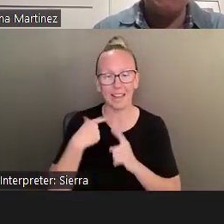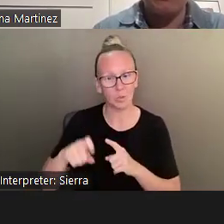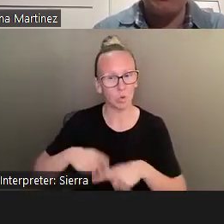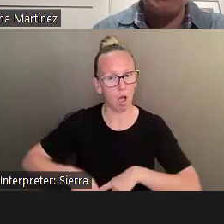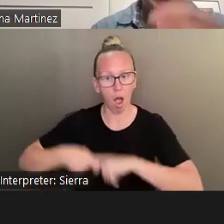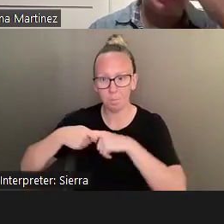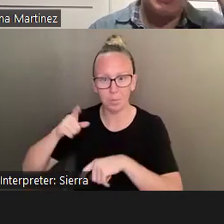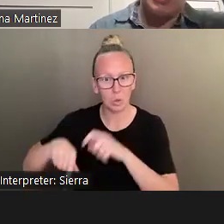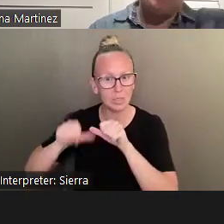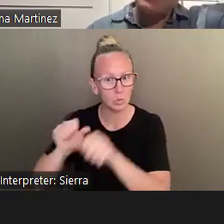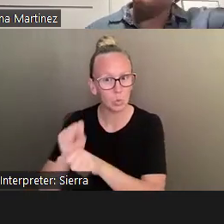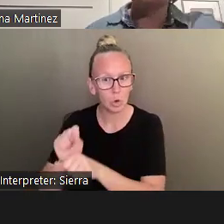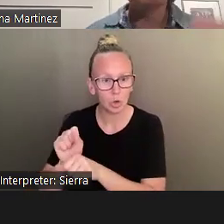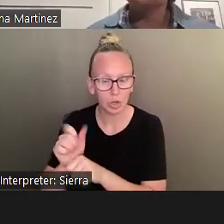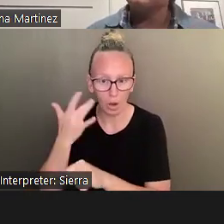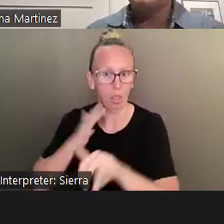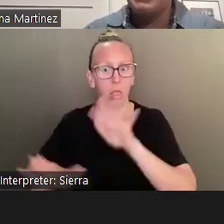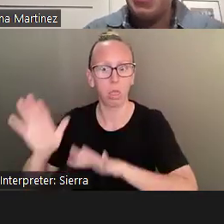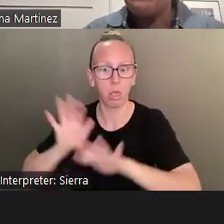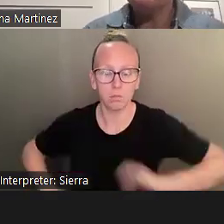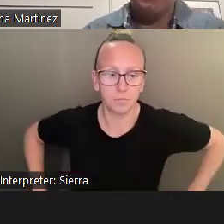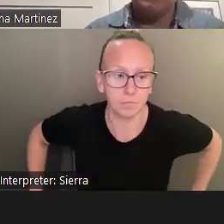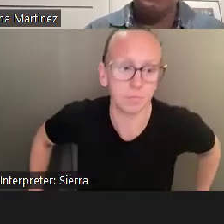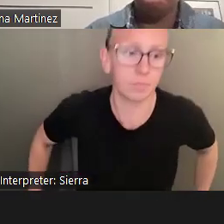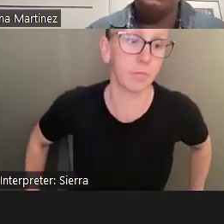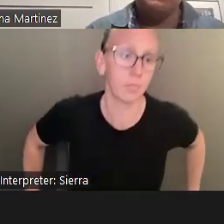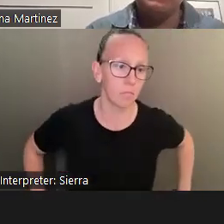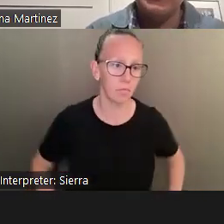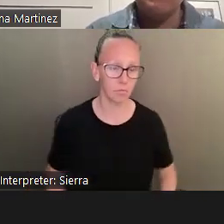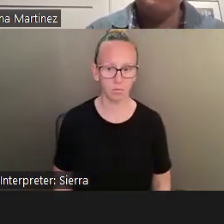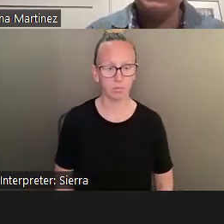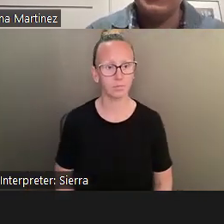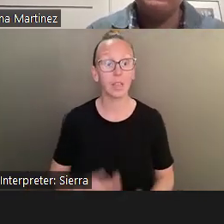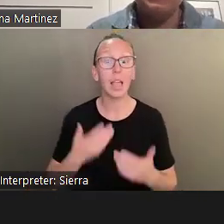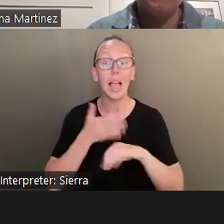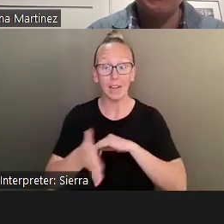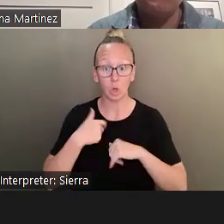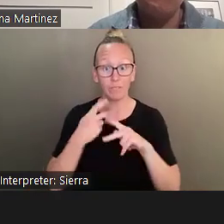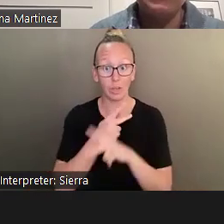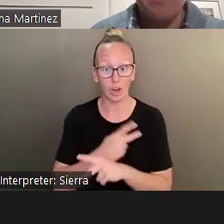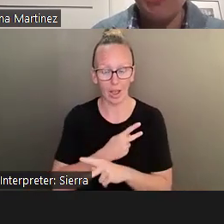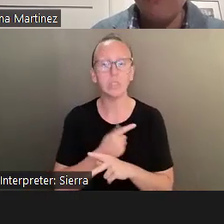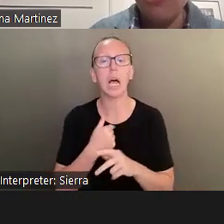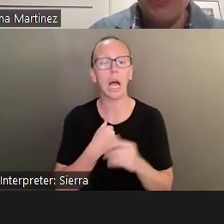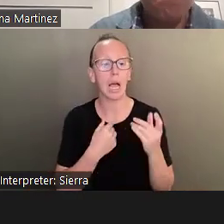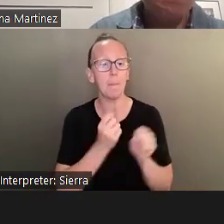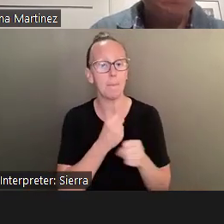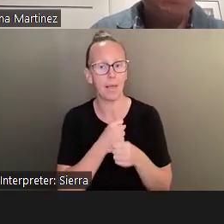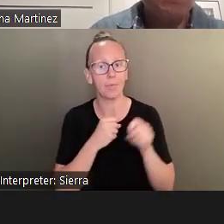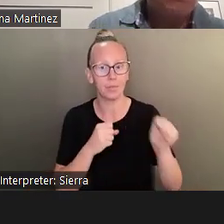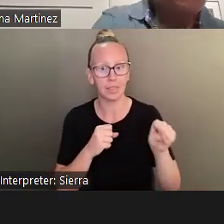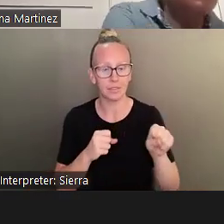this was one of the things that I made after I figured everything out, but it gives the story of what was happening at that